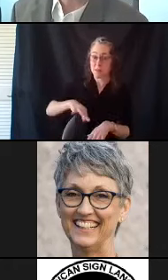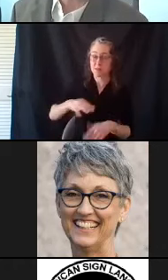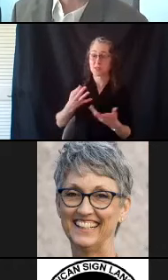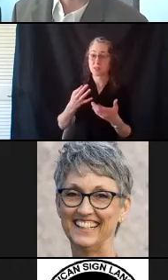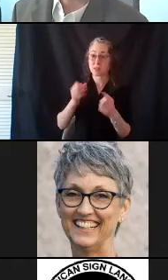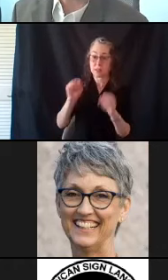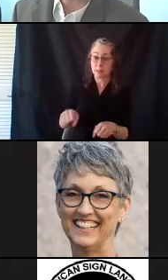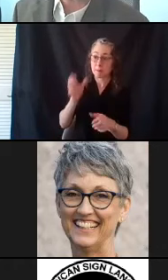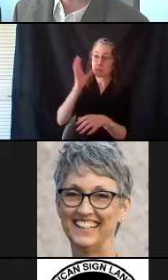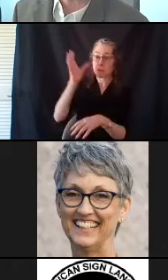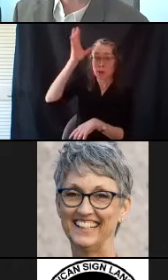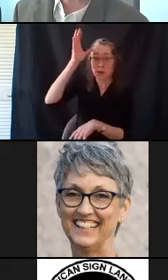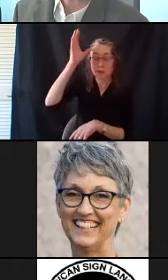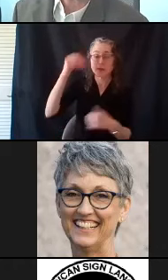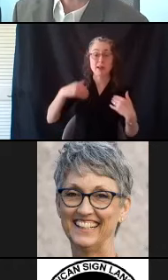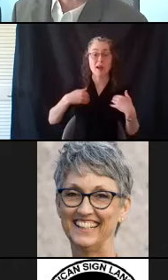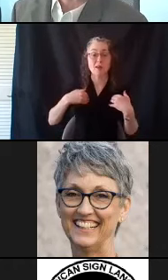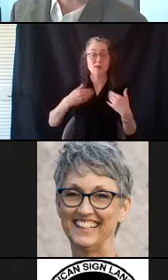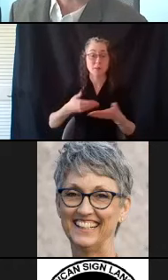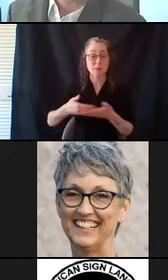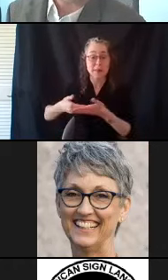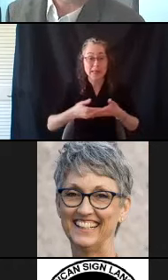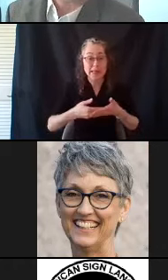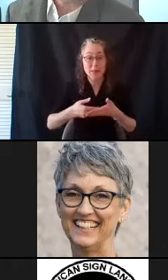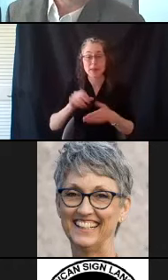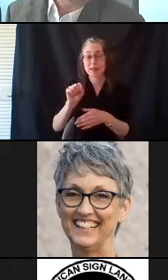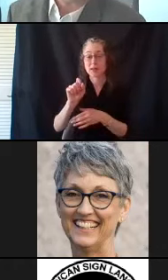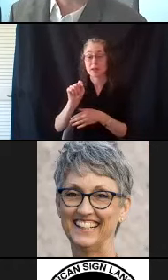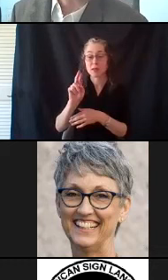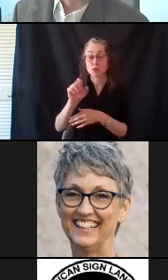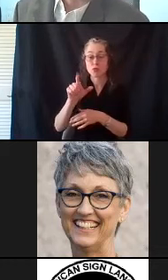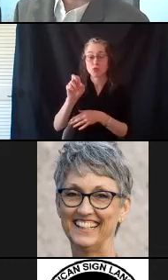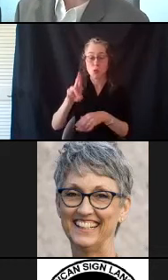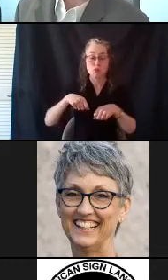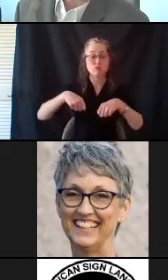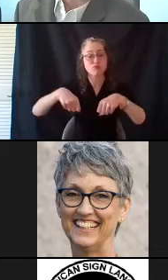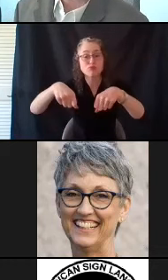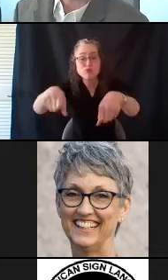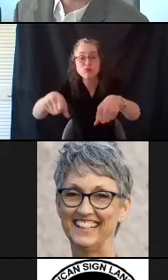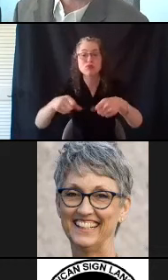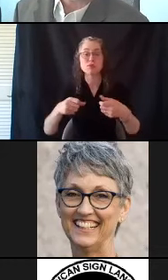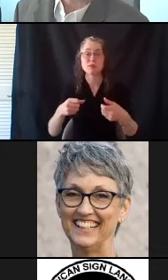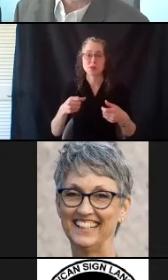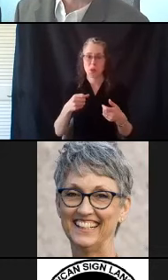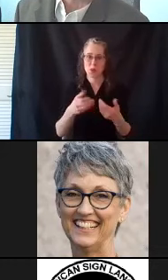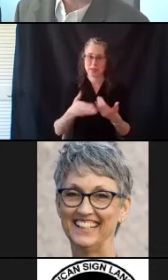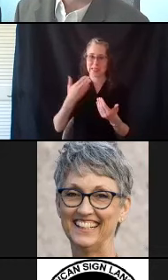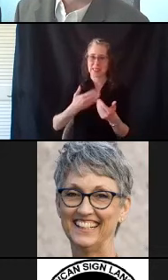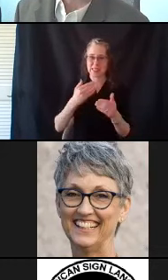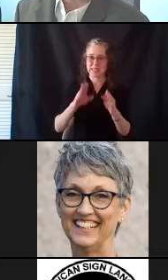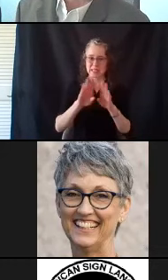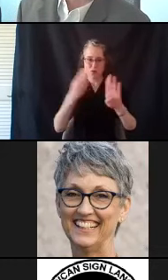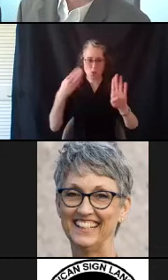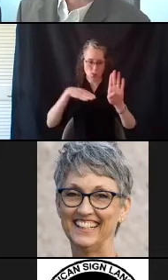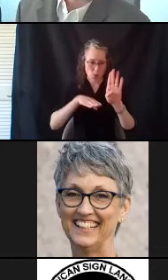have infants and using a stroller. Susan talked about the 0-step entrance. And it's much easier to get a stroller in and